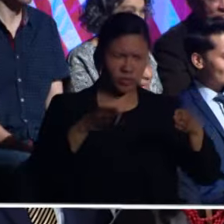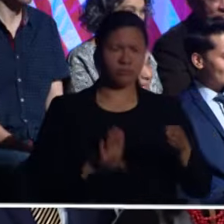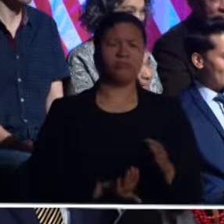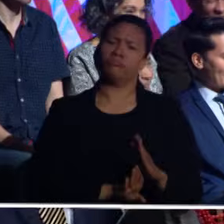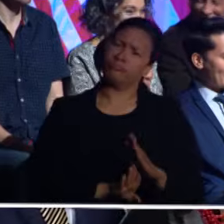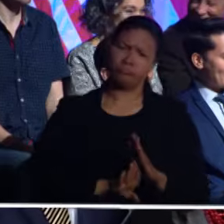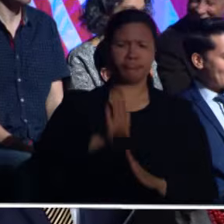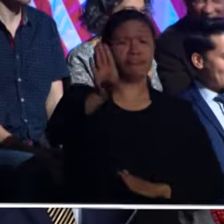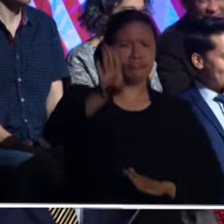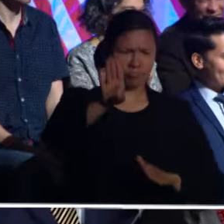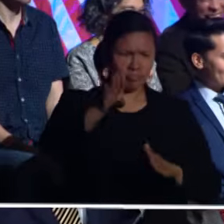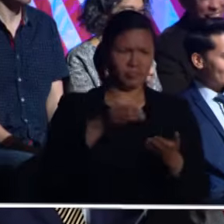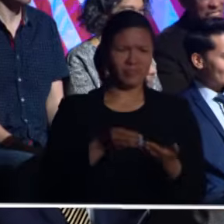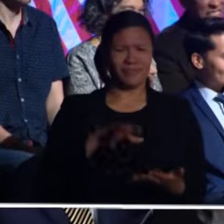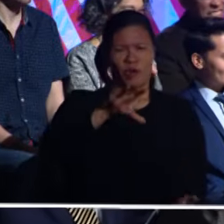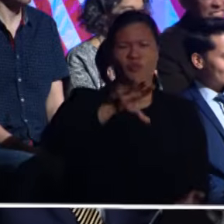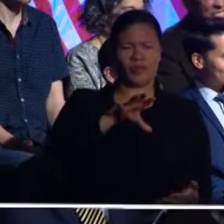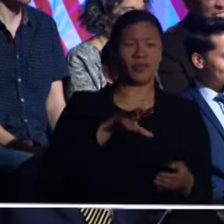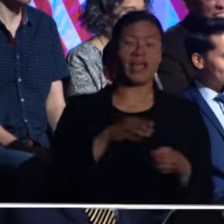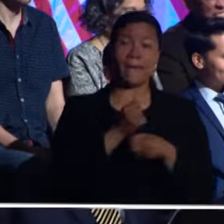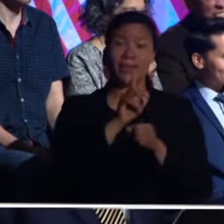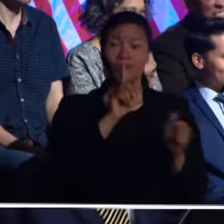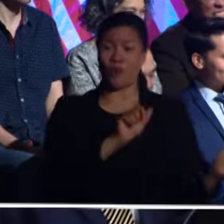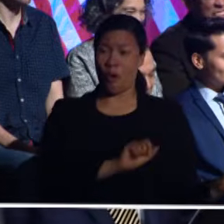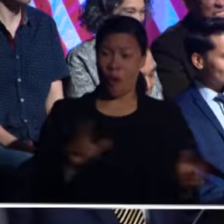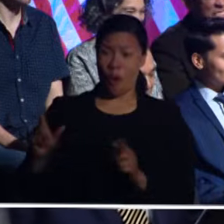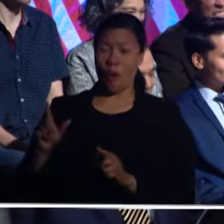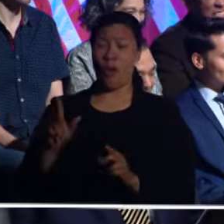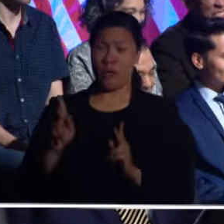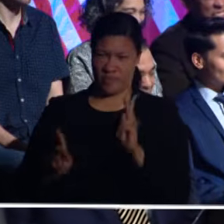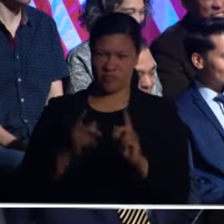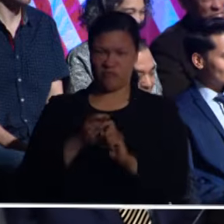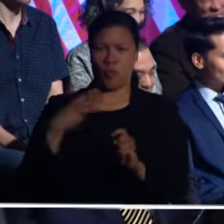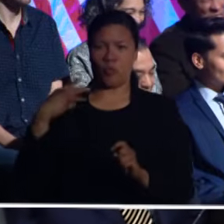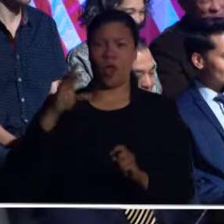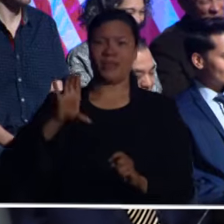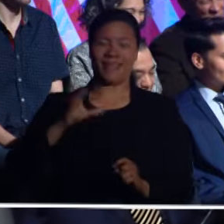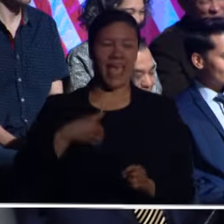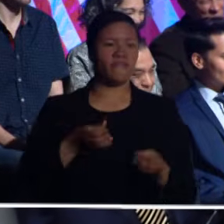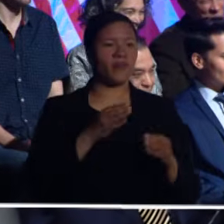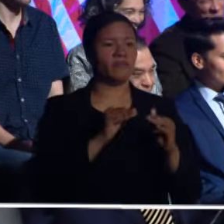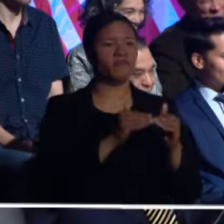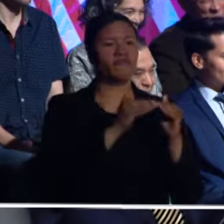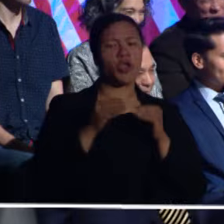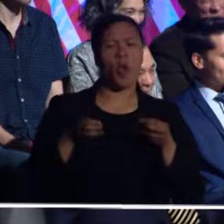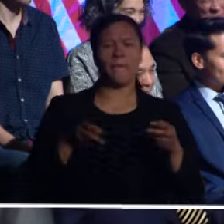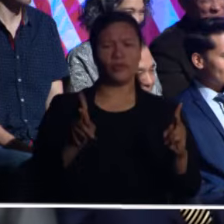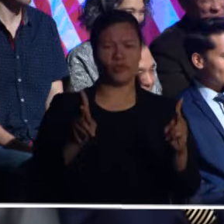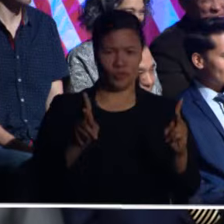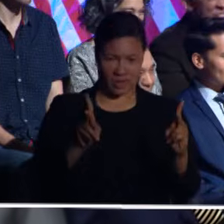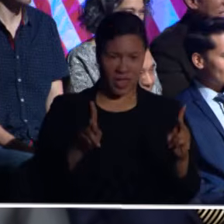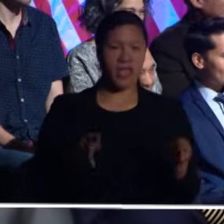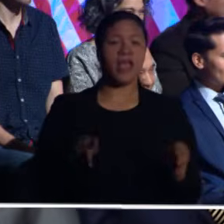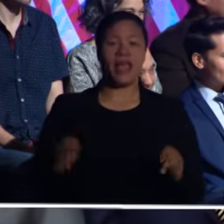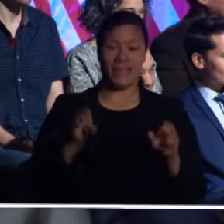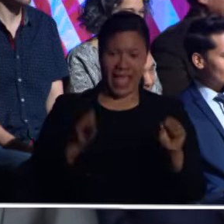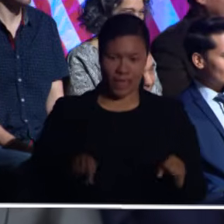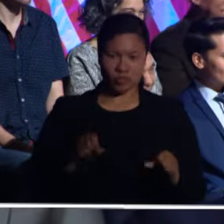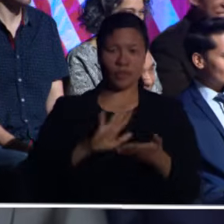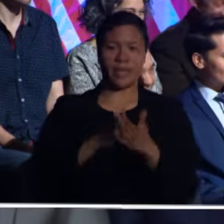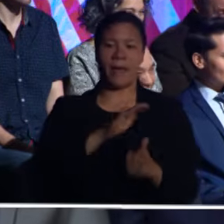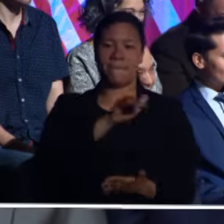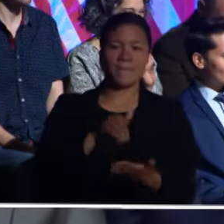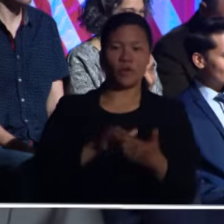prosperity and ensuring that every Washingtonian gets a fair shot and on a pathway to the middle